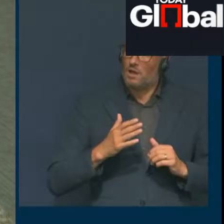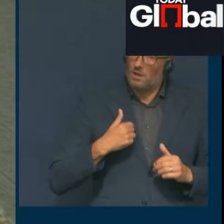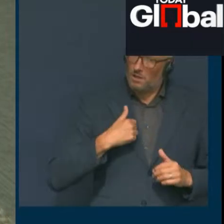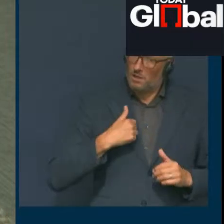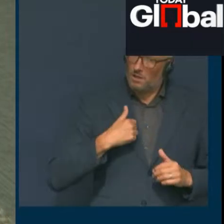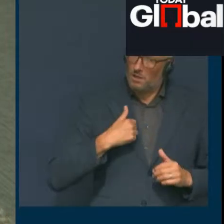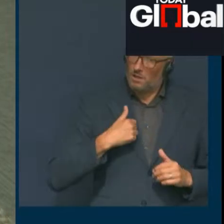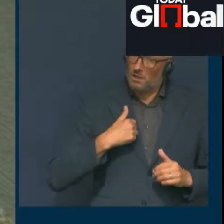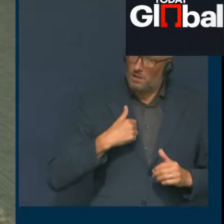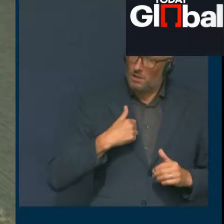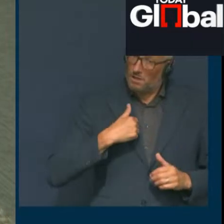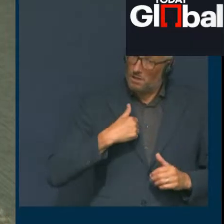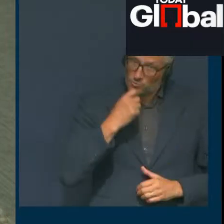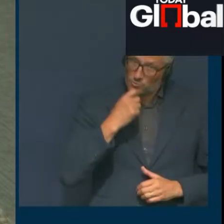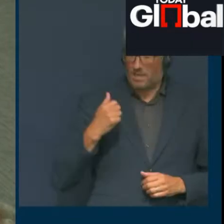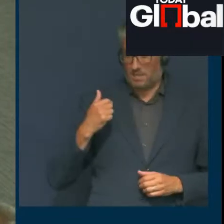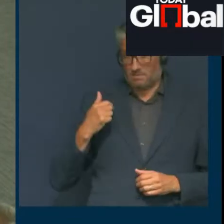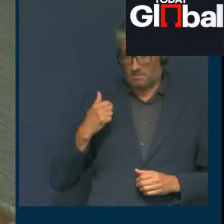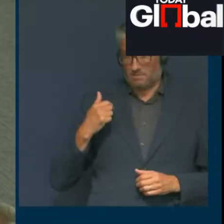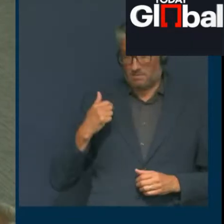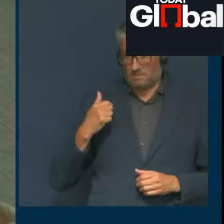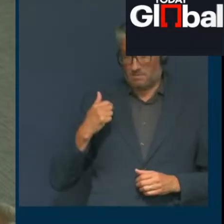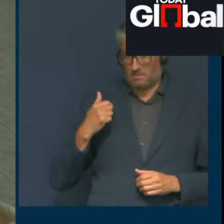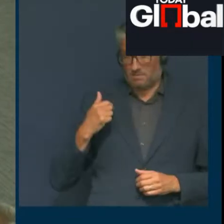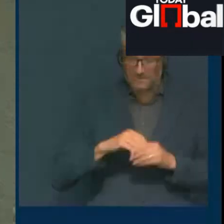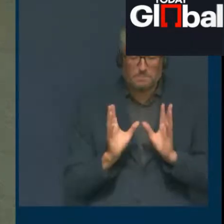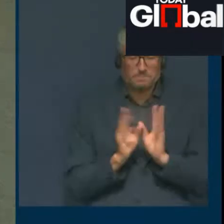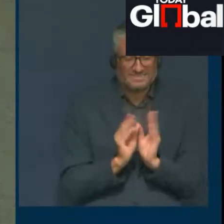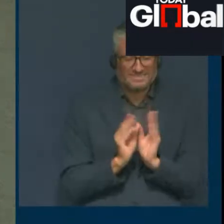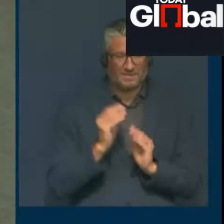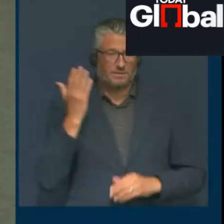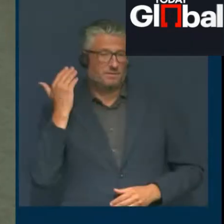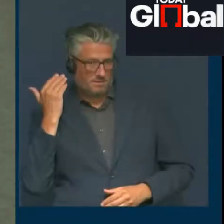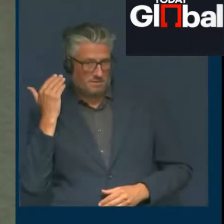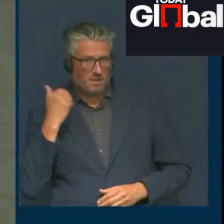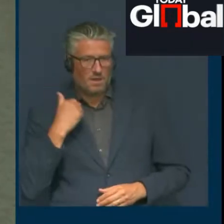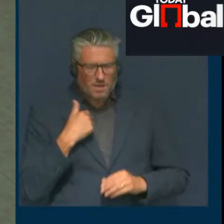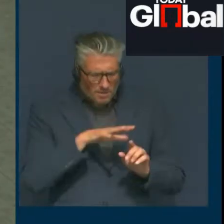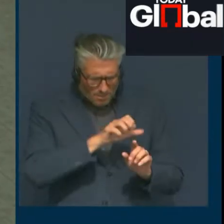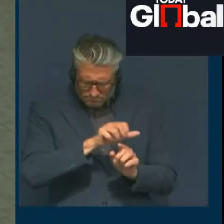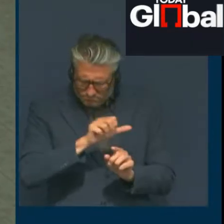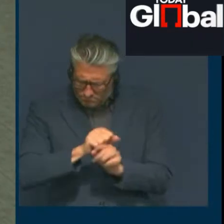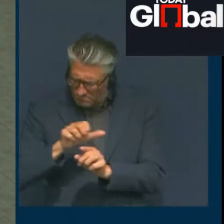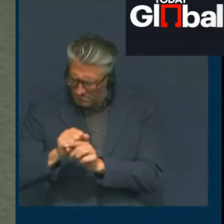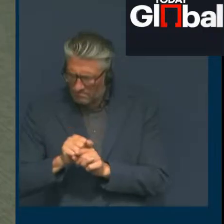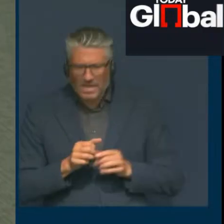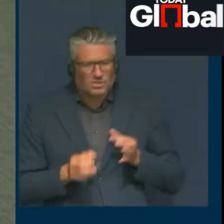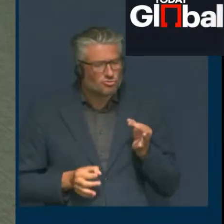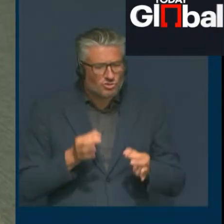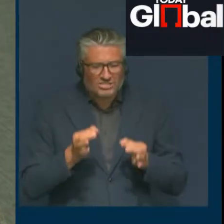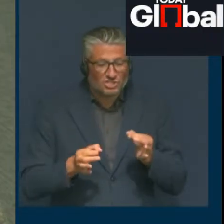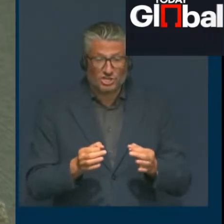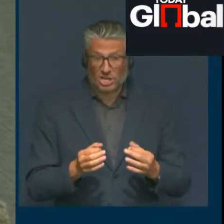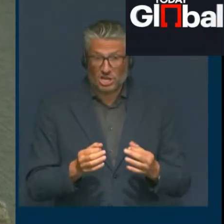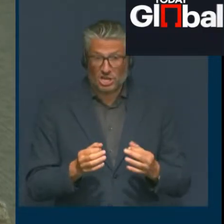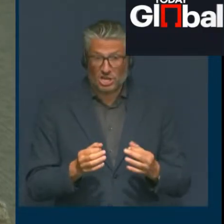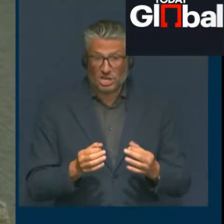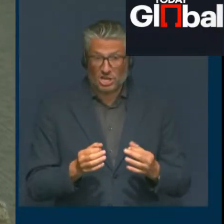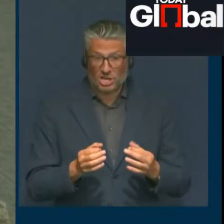part in the meeting on identifying the strategy of persons with disability that is currently being under